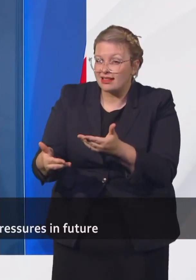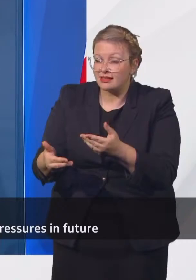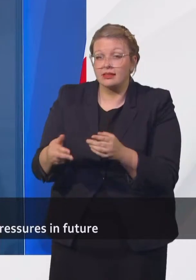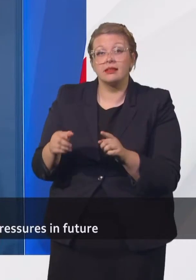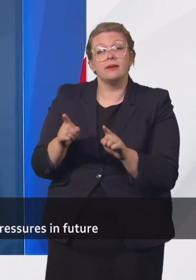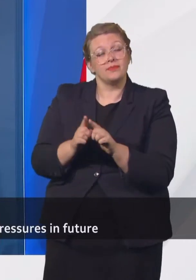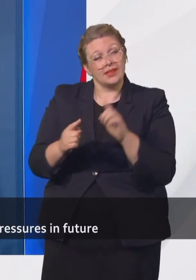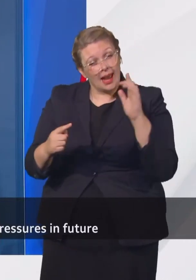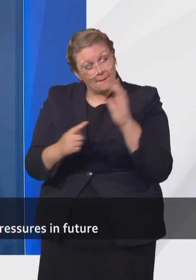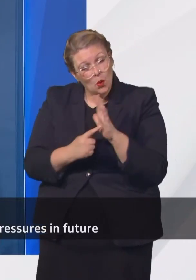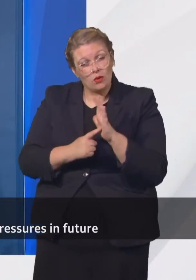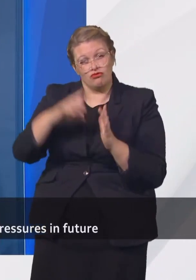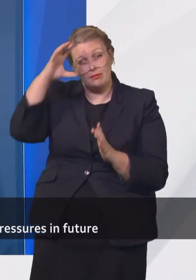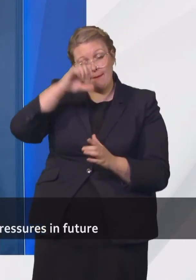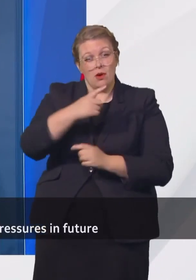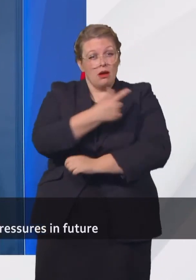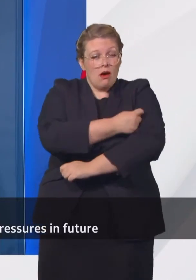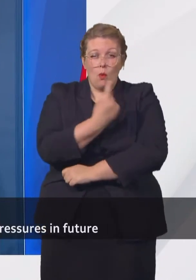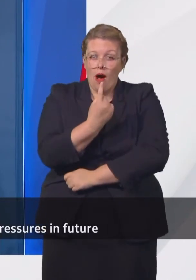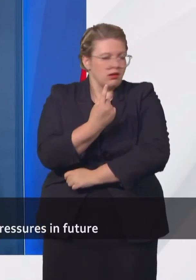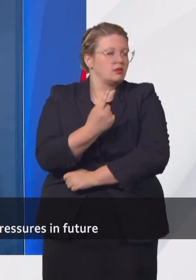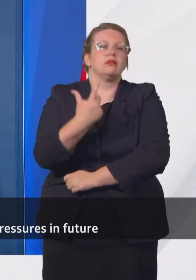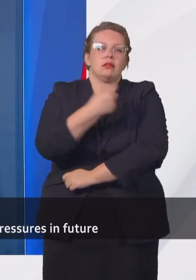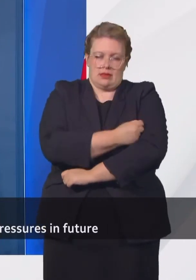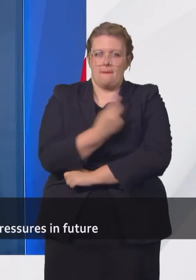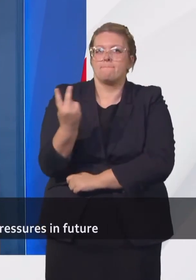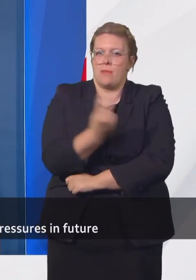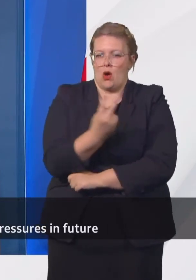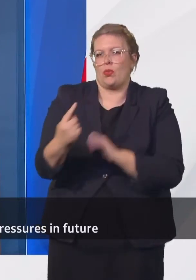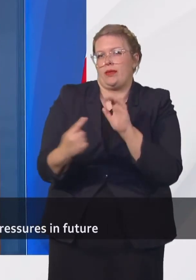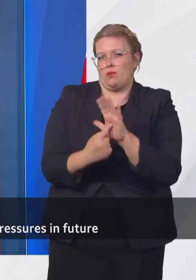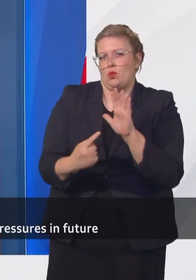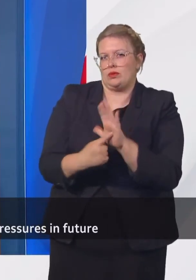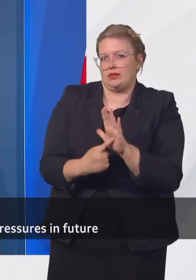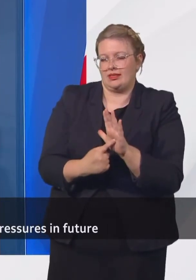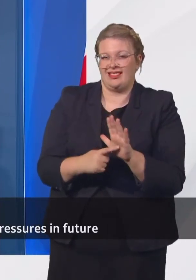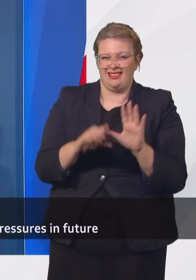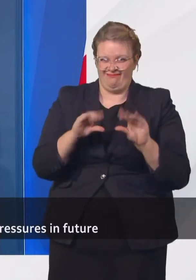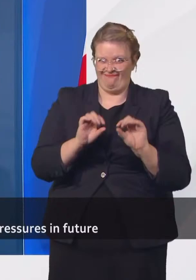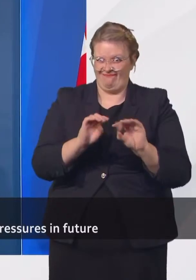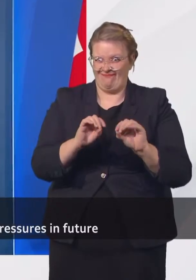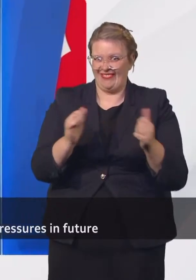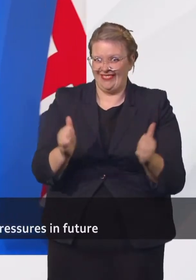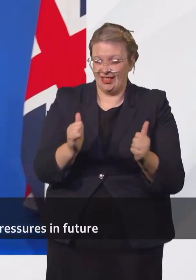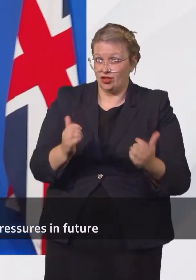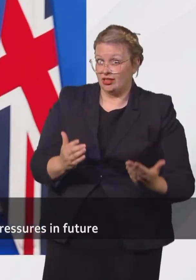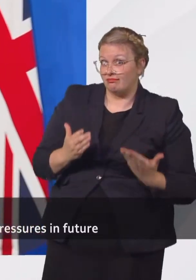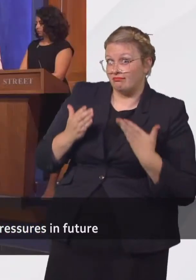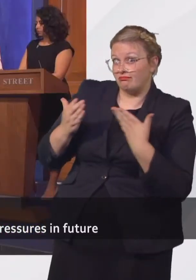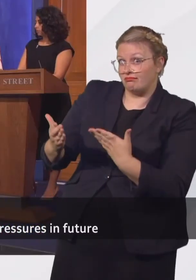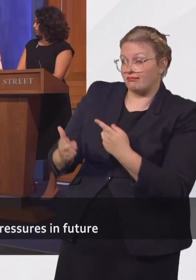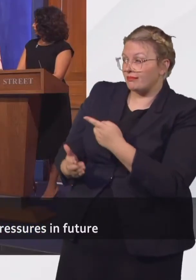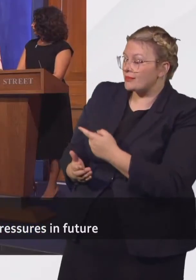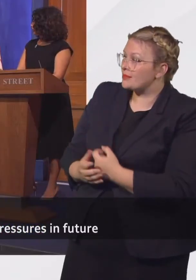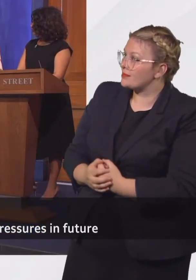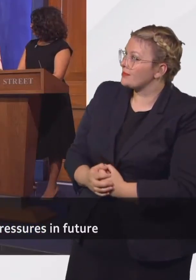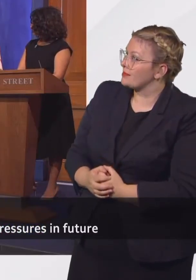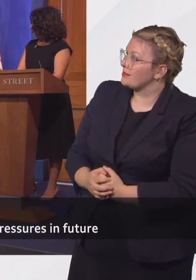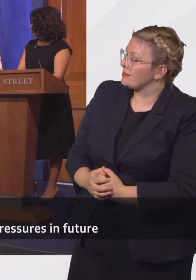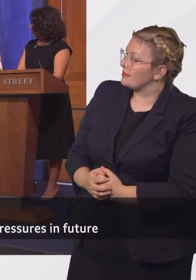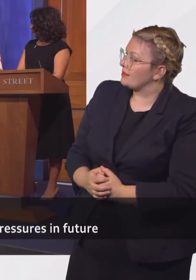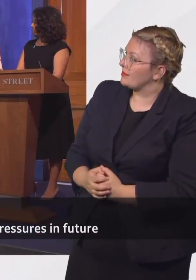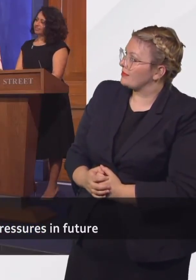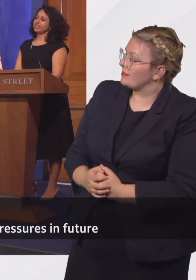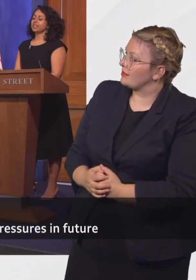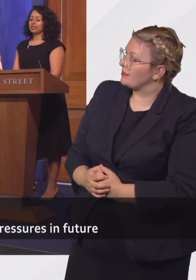should improve the situation further. I'm going to stop there. Thank you, Secretary of State. Thank you very much, Professor Van-Tam. I'm now going to turn to